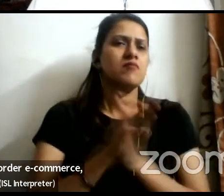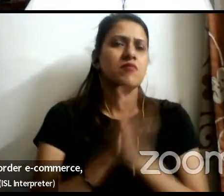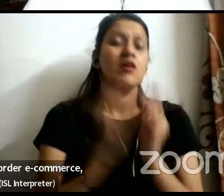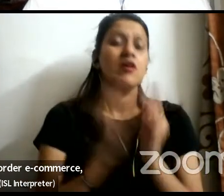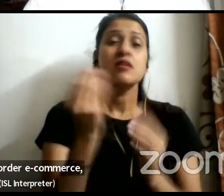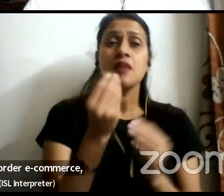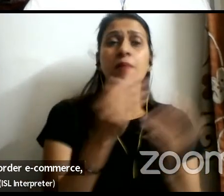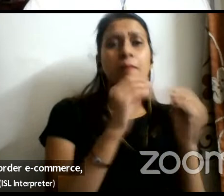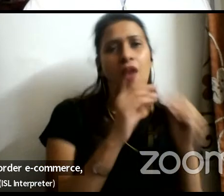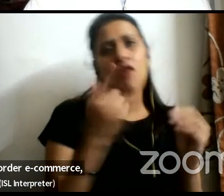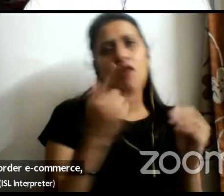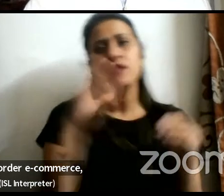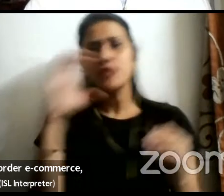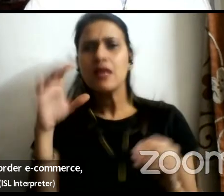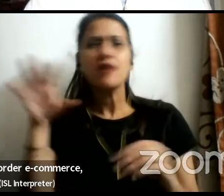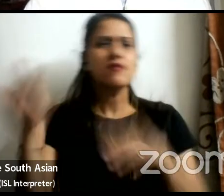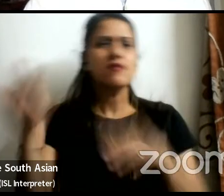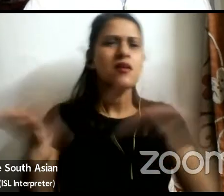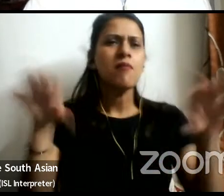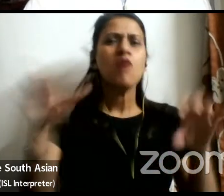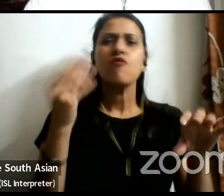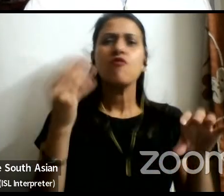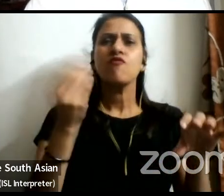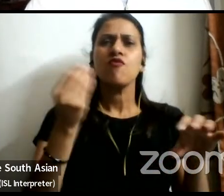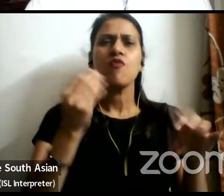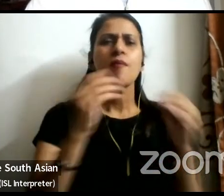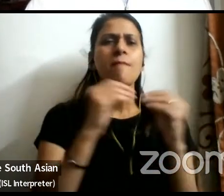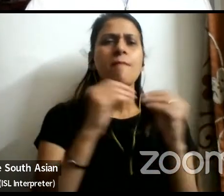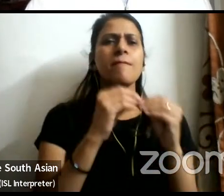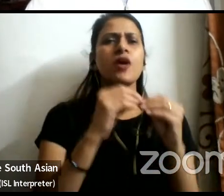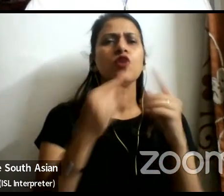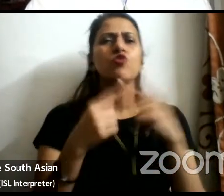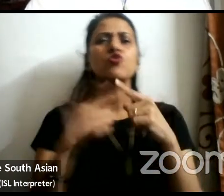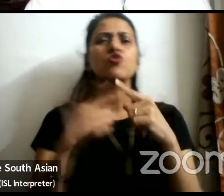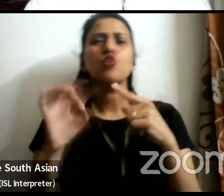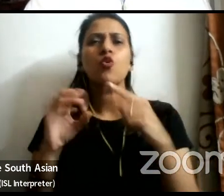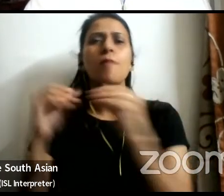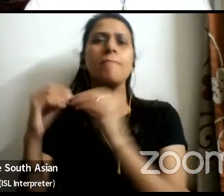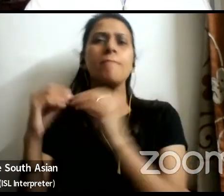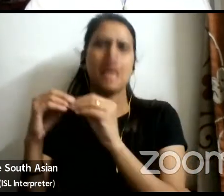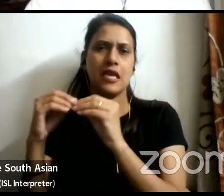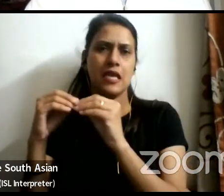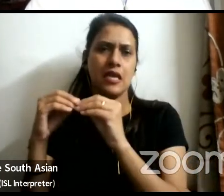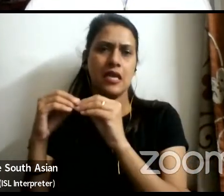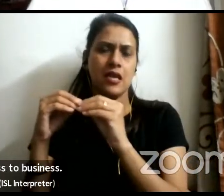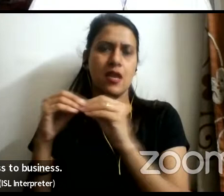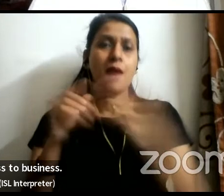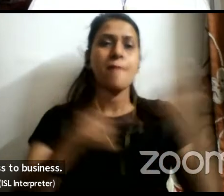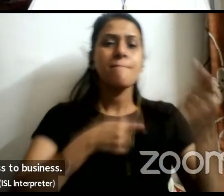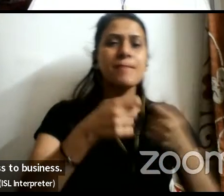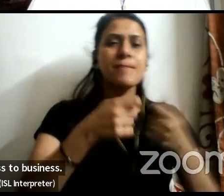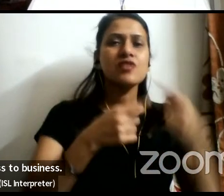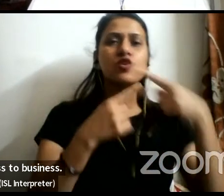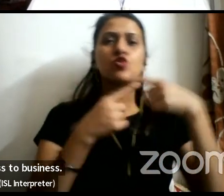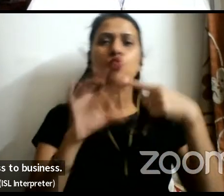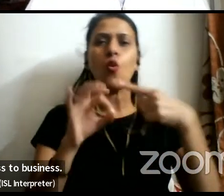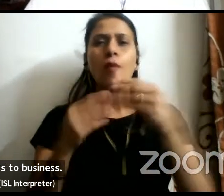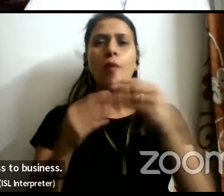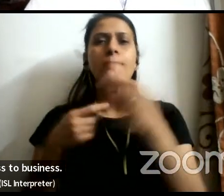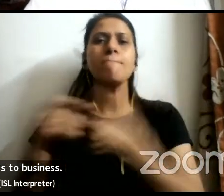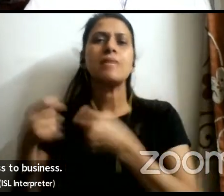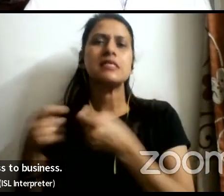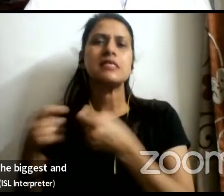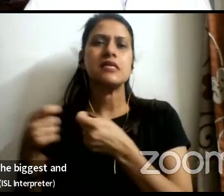B2C in all these South Asian countries. There's hardly any B2B, business to business e-commerce. I mean, India is really the biggest and perhaps the only player in this